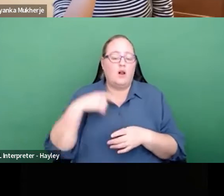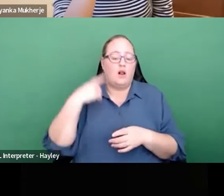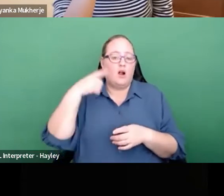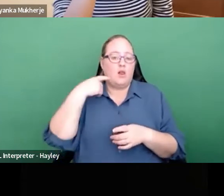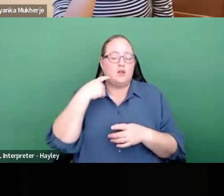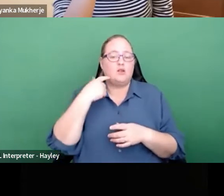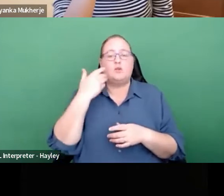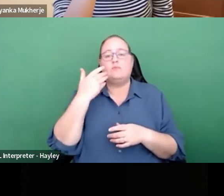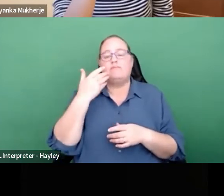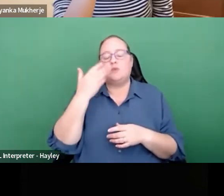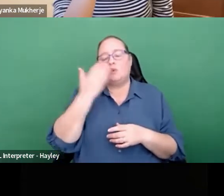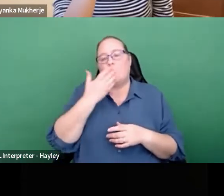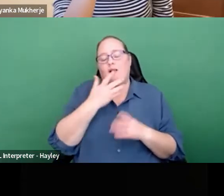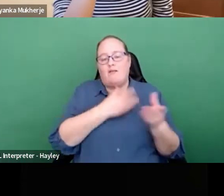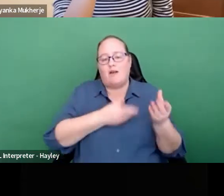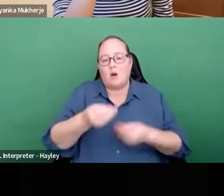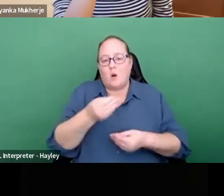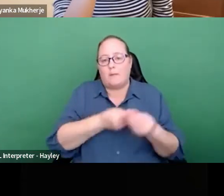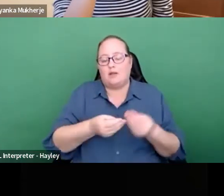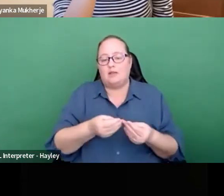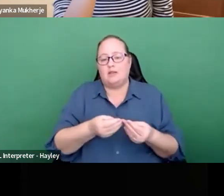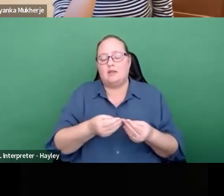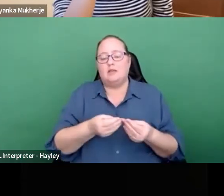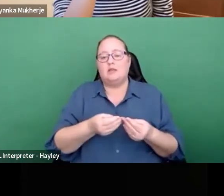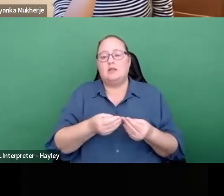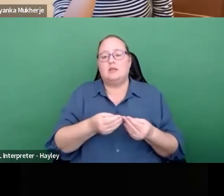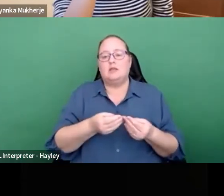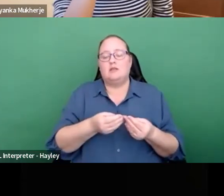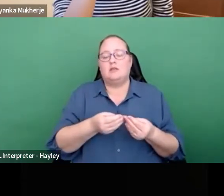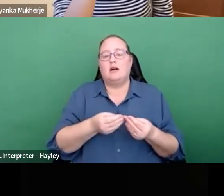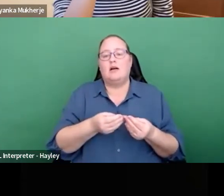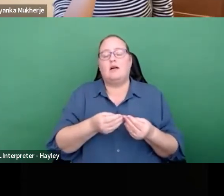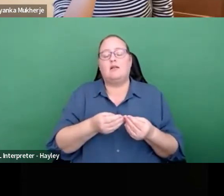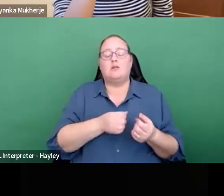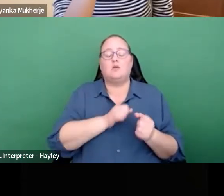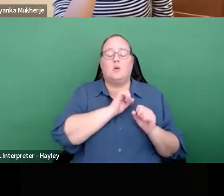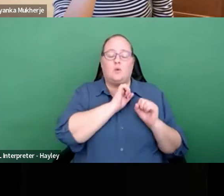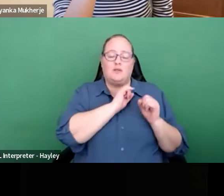His research, Simon and Mayanka, who I'm about to introduce,